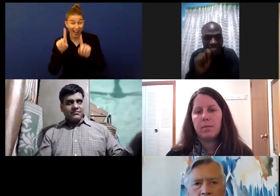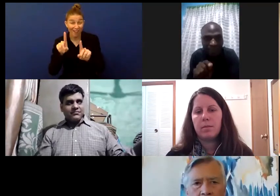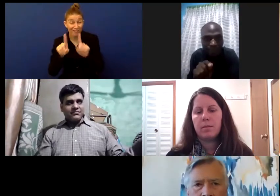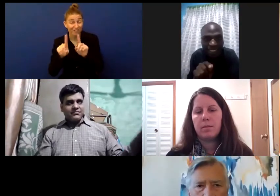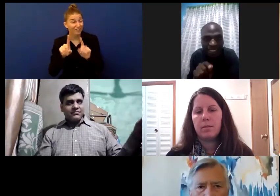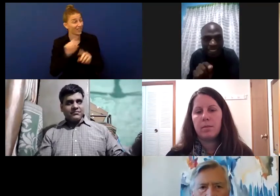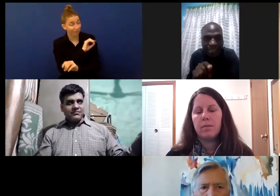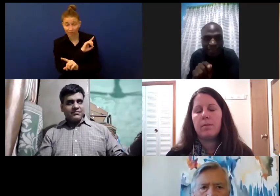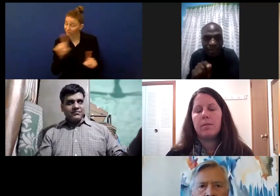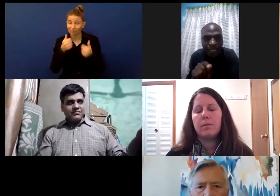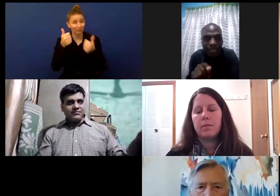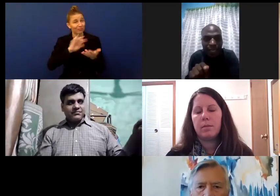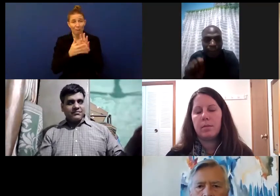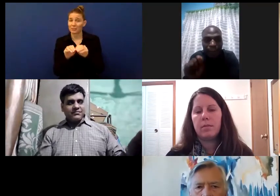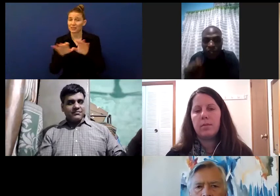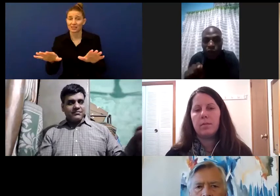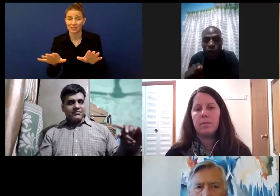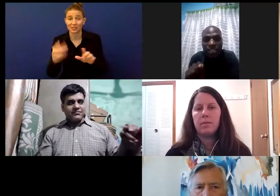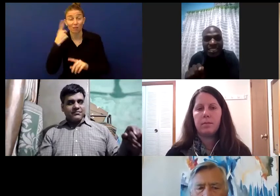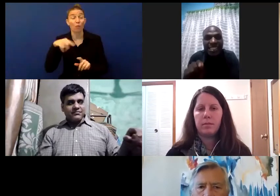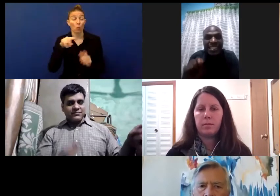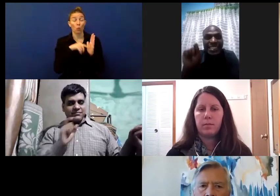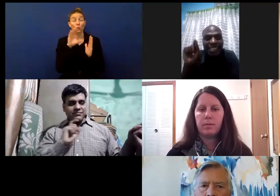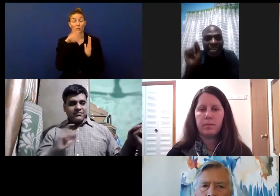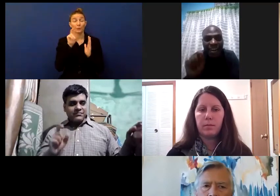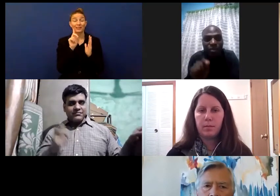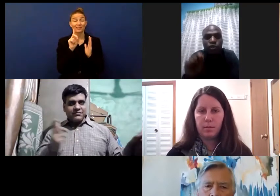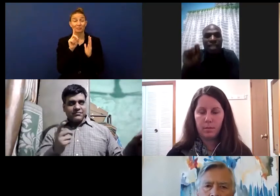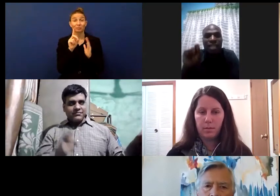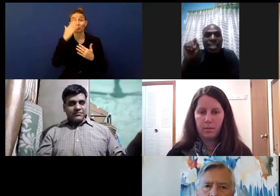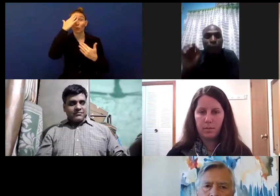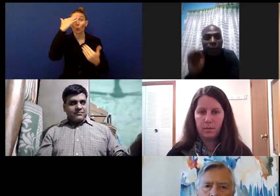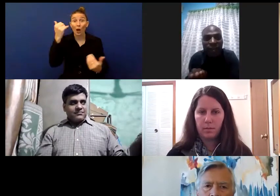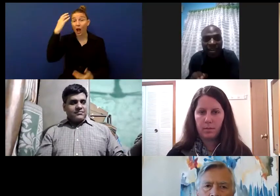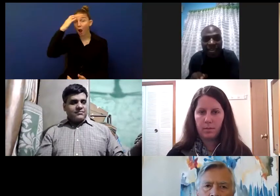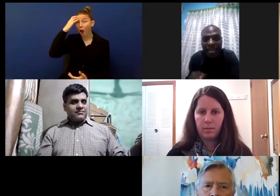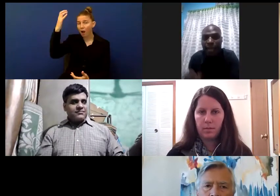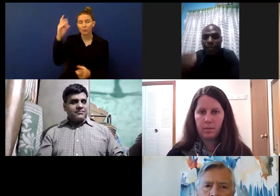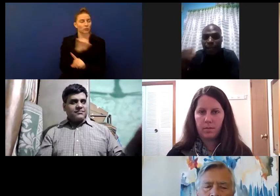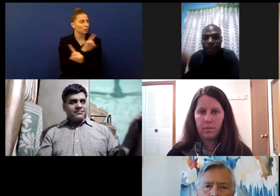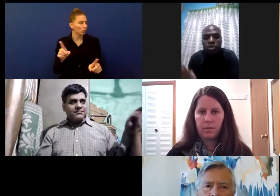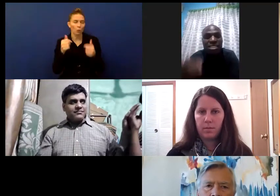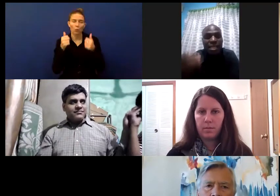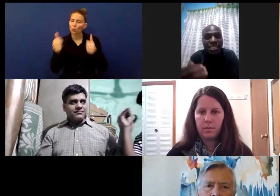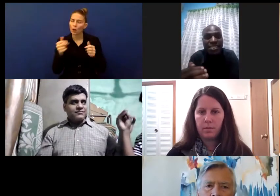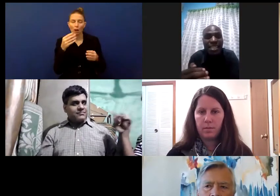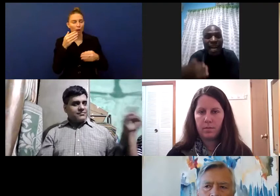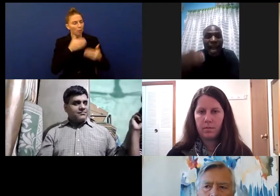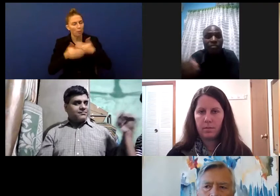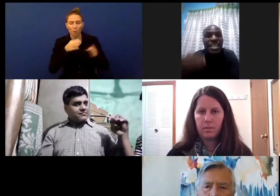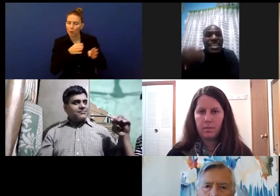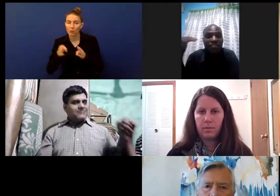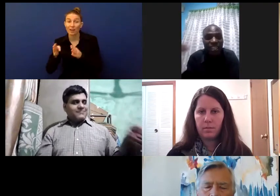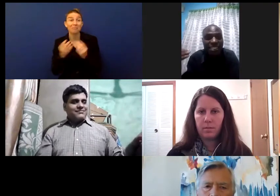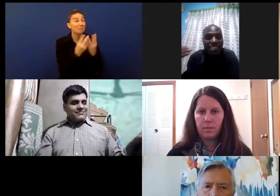with Disabilities, because the government was ill-prepared and many persons with disabilities